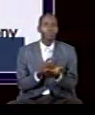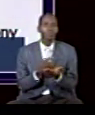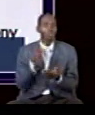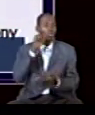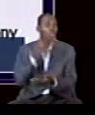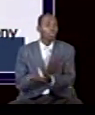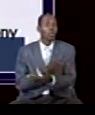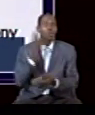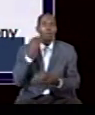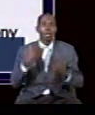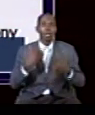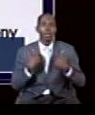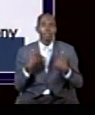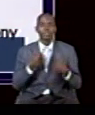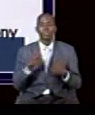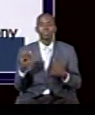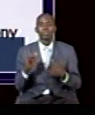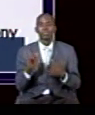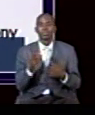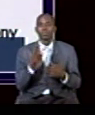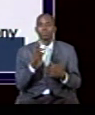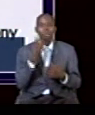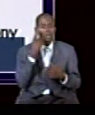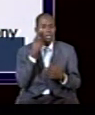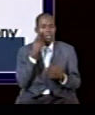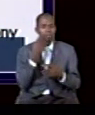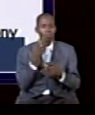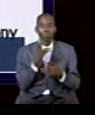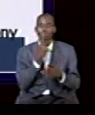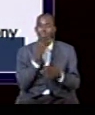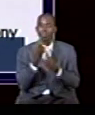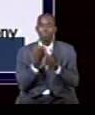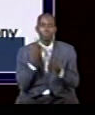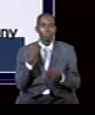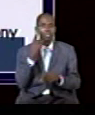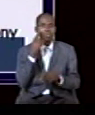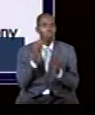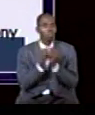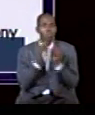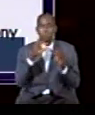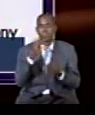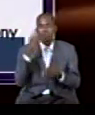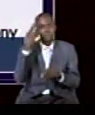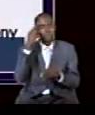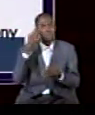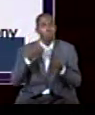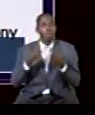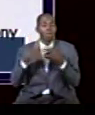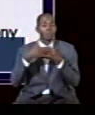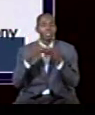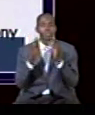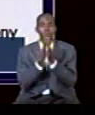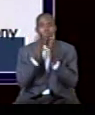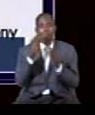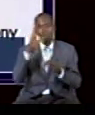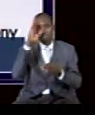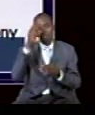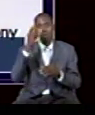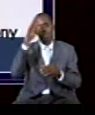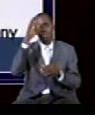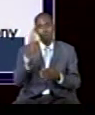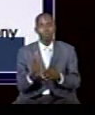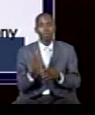this water running through her eyes with no reason. But after the prayer of the man of God, what seemed